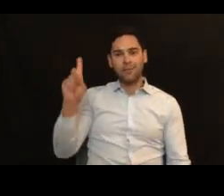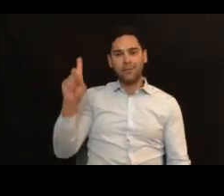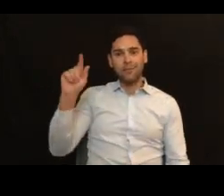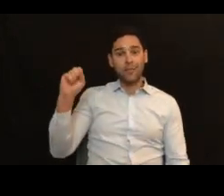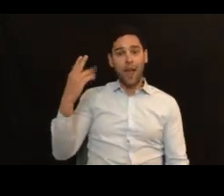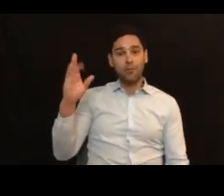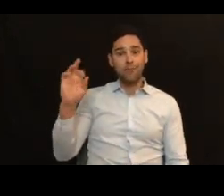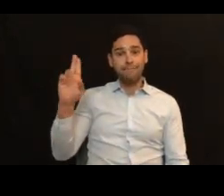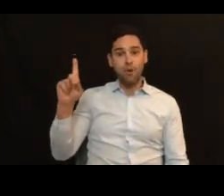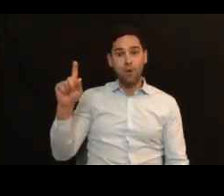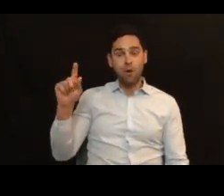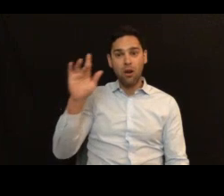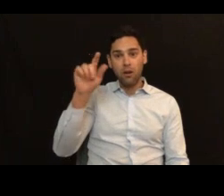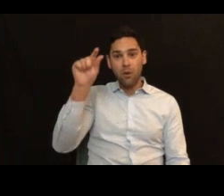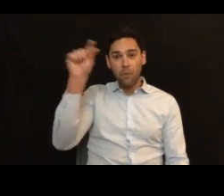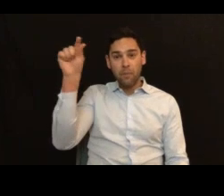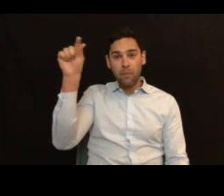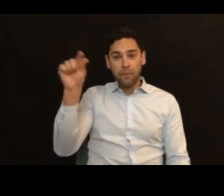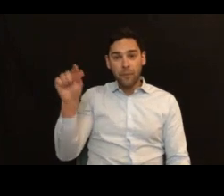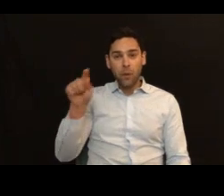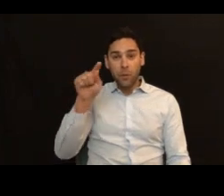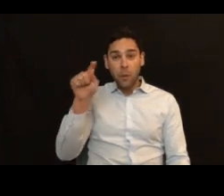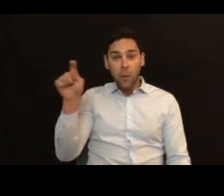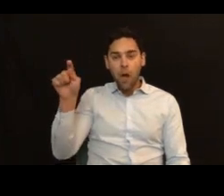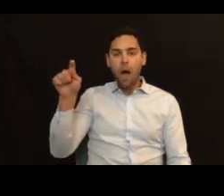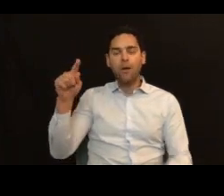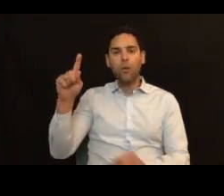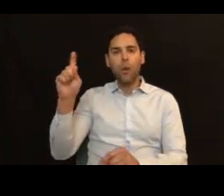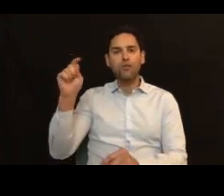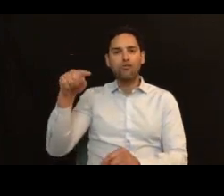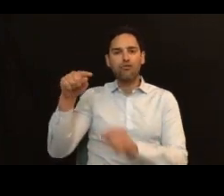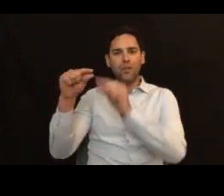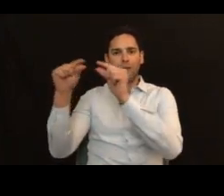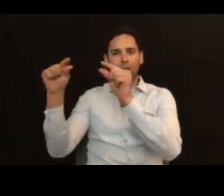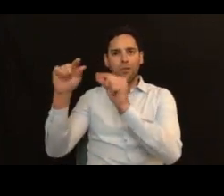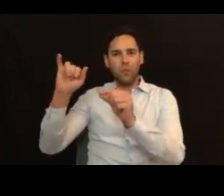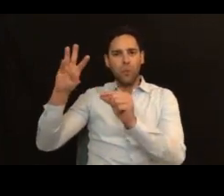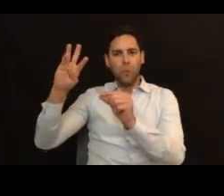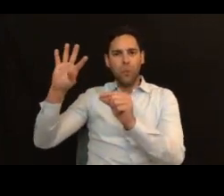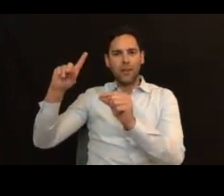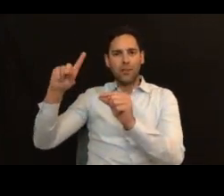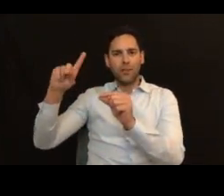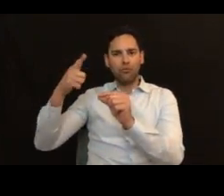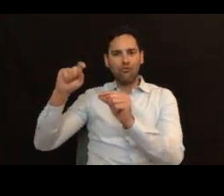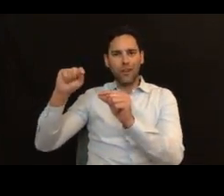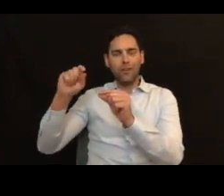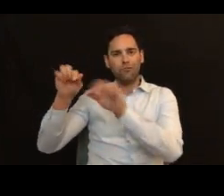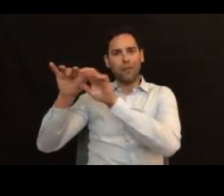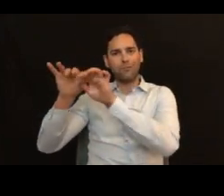Again, if your question is for a specific panelist, just let us know that.